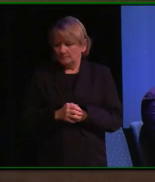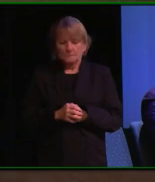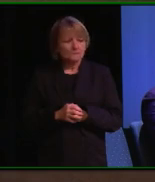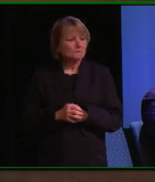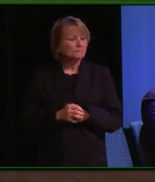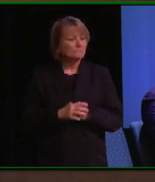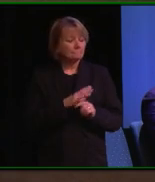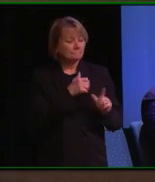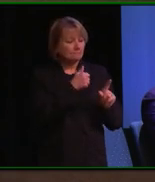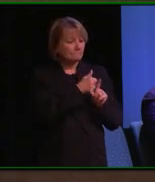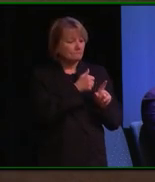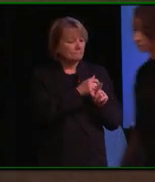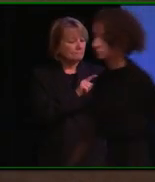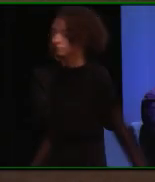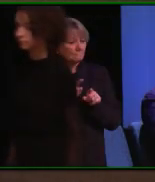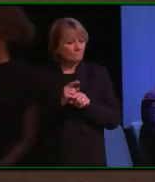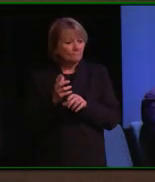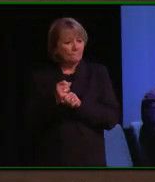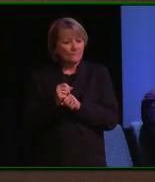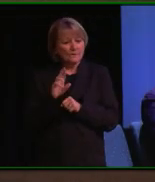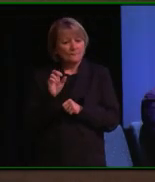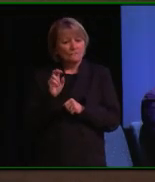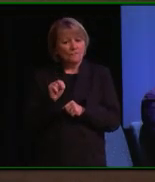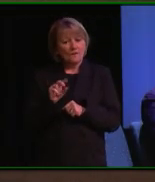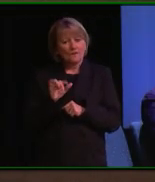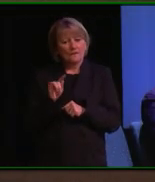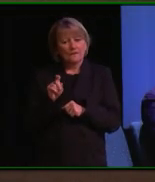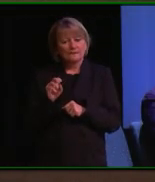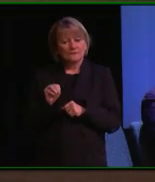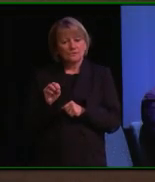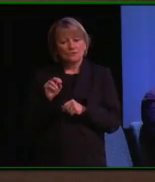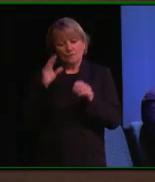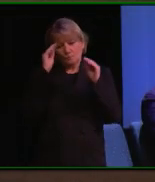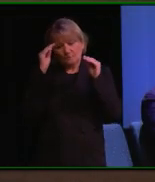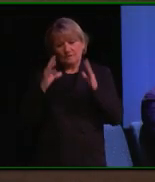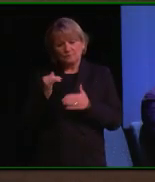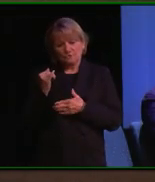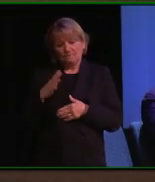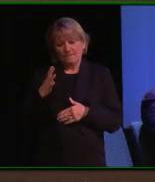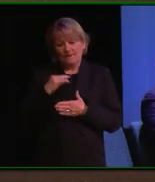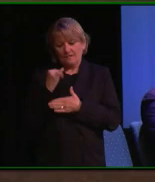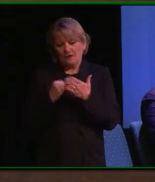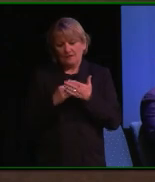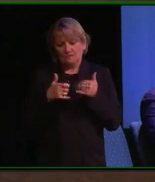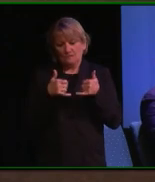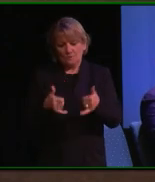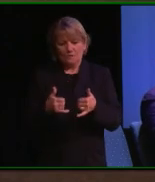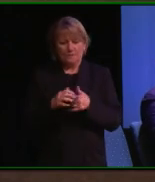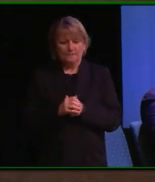Abby is also the recipient of the Ron Lister Professor Emeritus Fine Art Award.